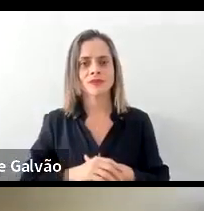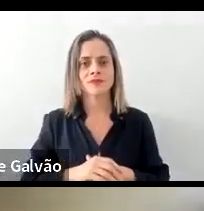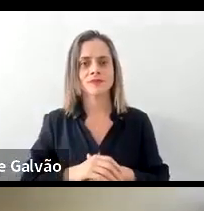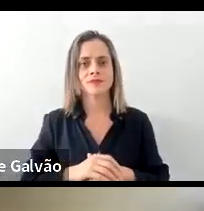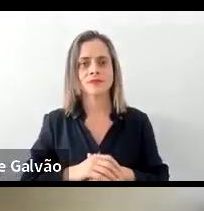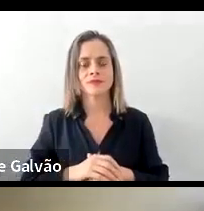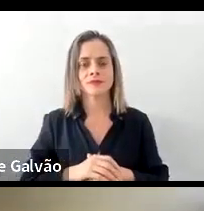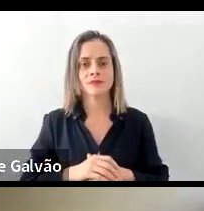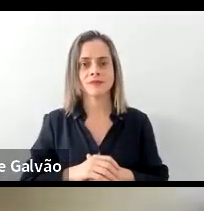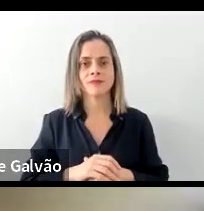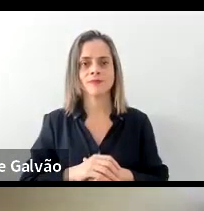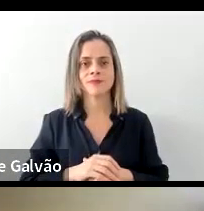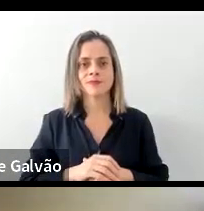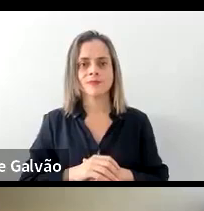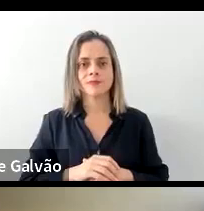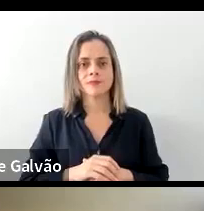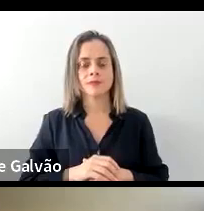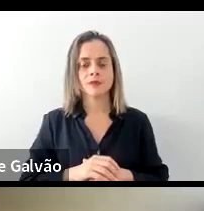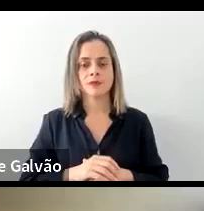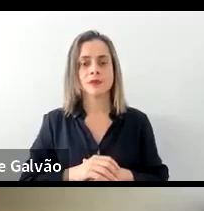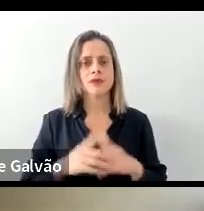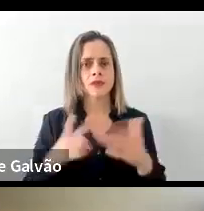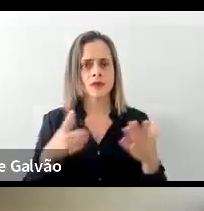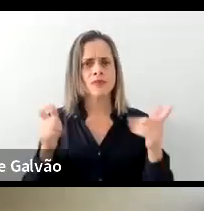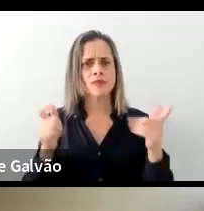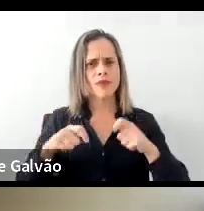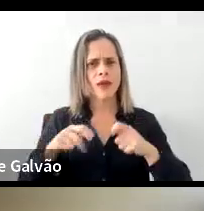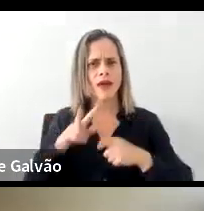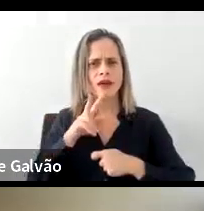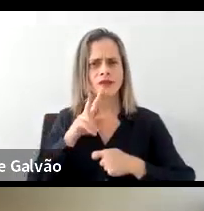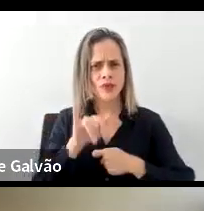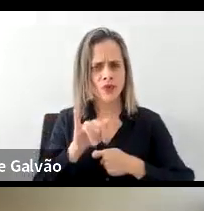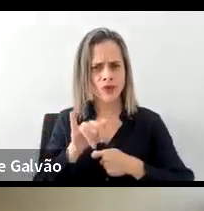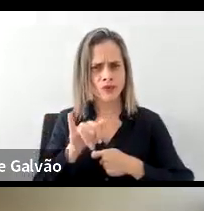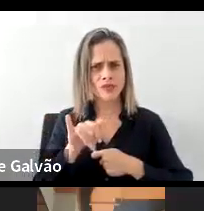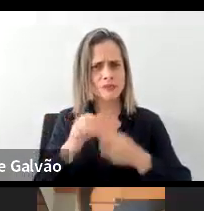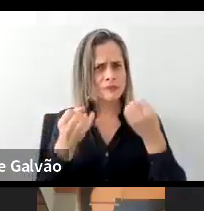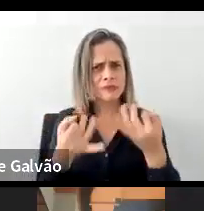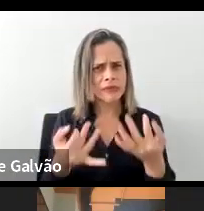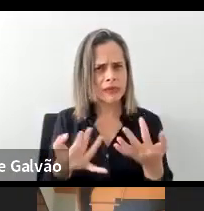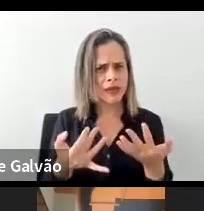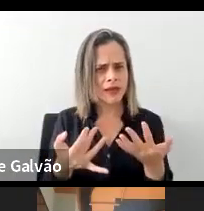to give us at least a bit of a sense of things, do you think?